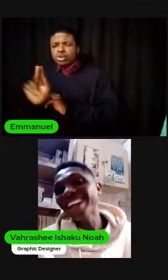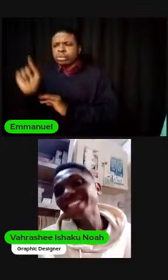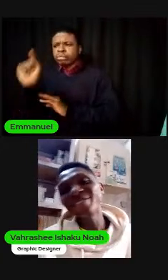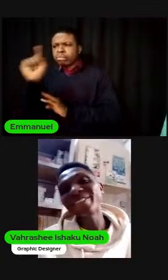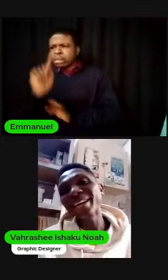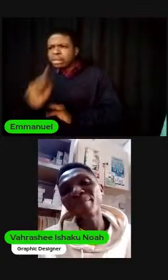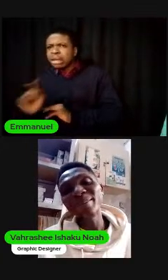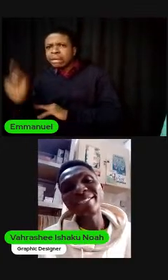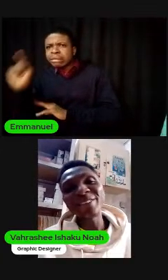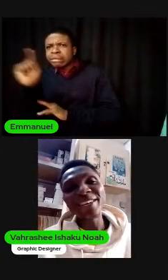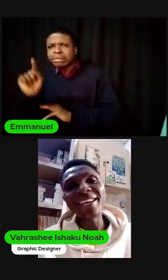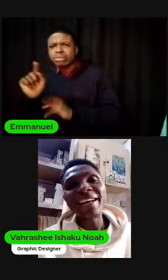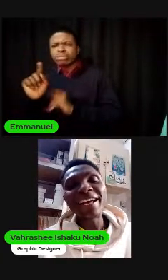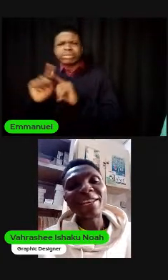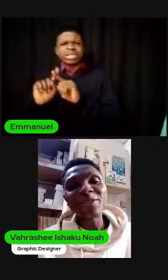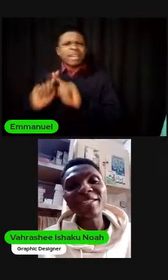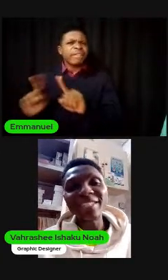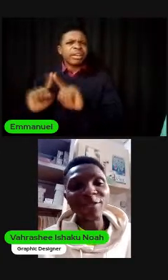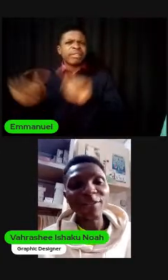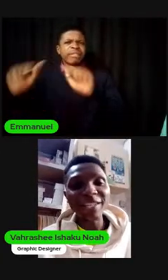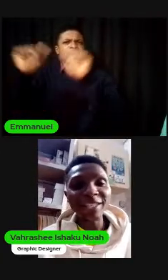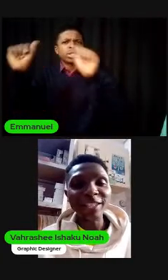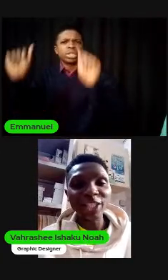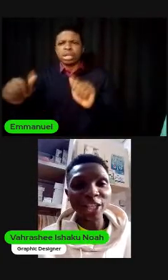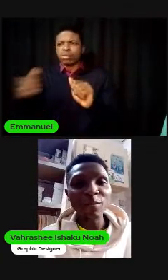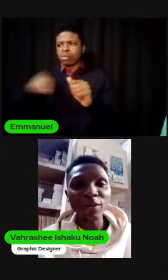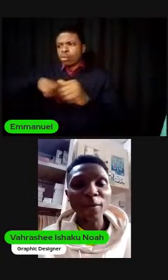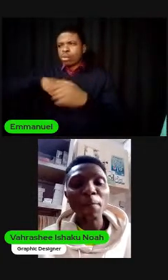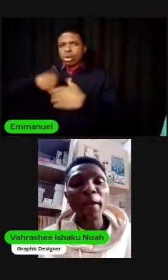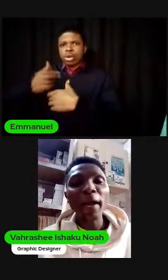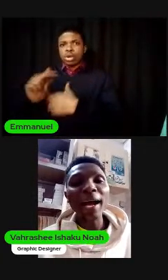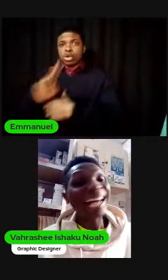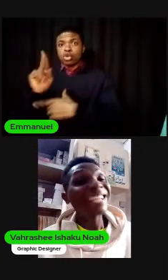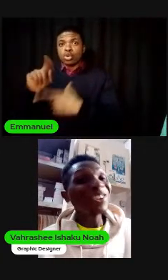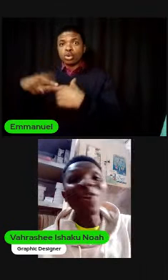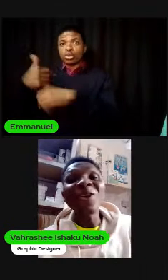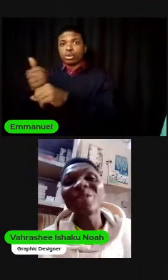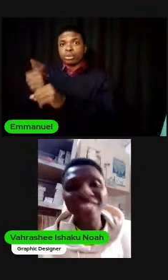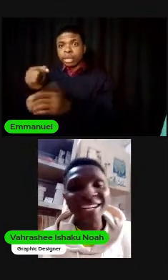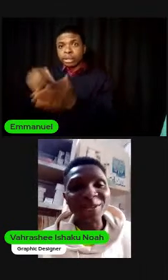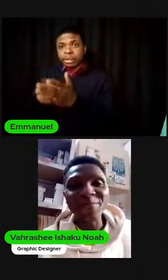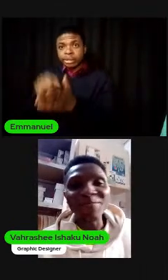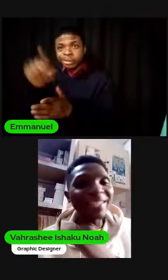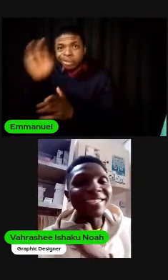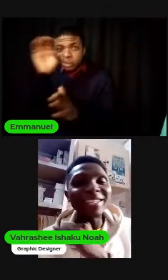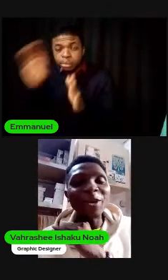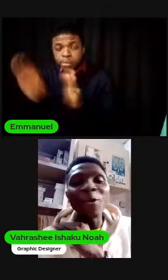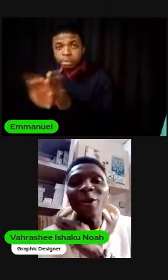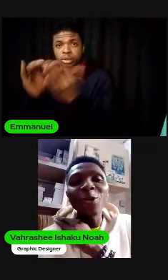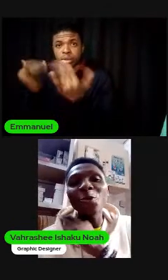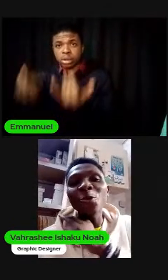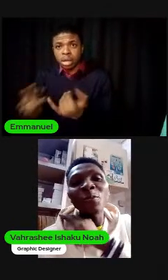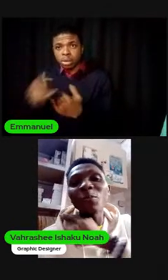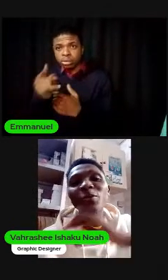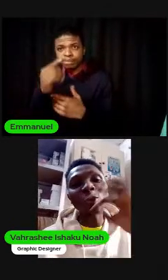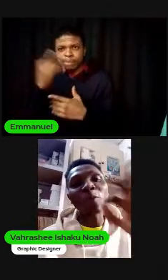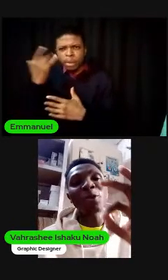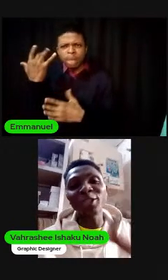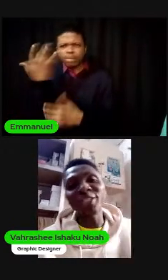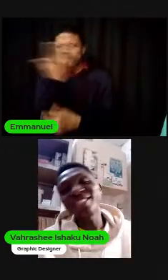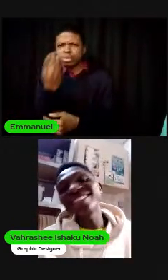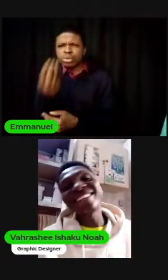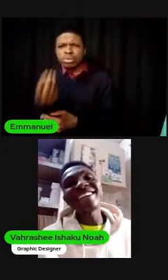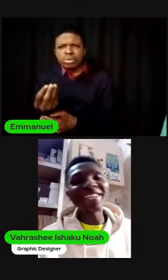So that is what happens. Okay, using different shapes and colors now makes your work look